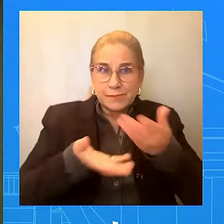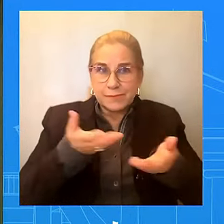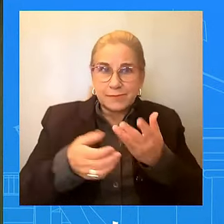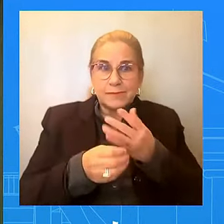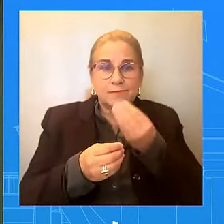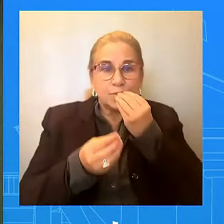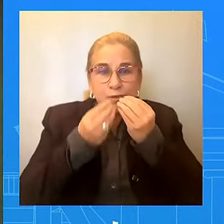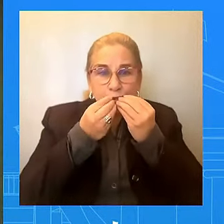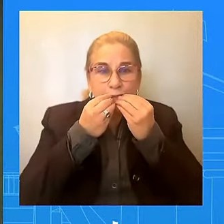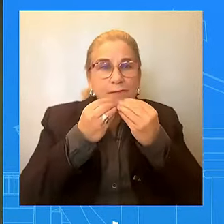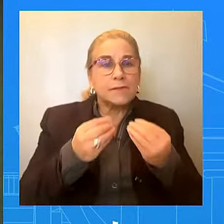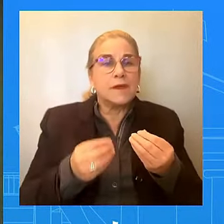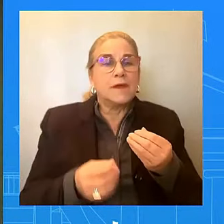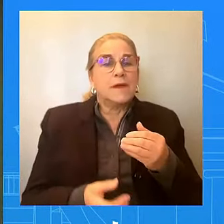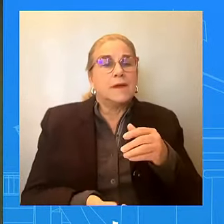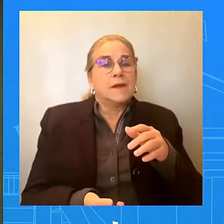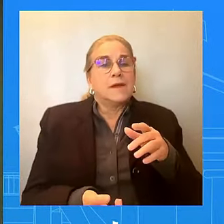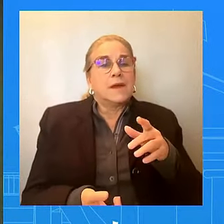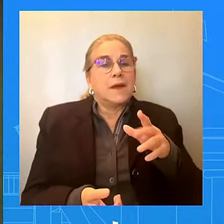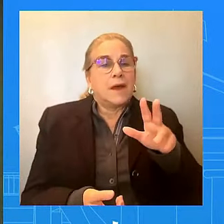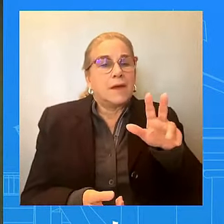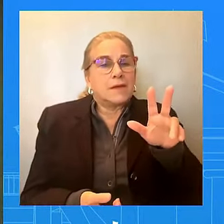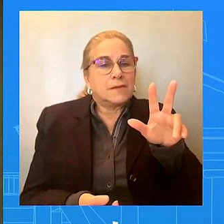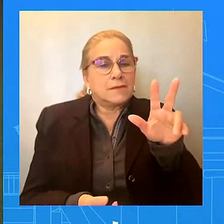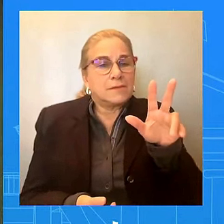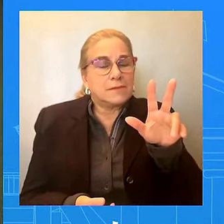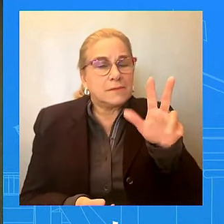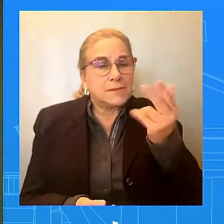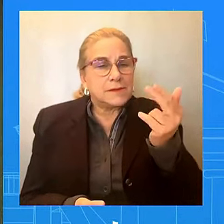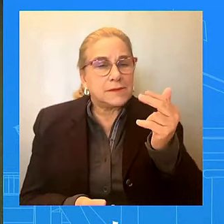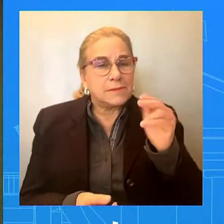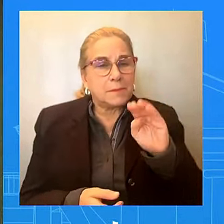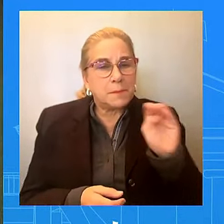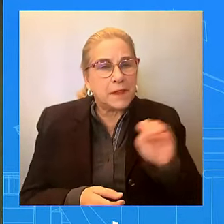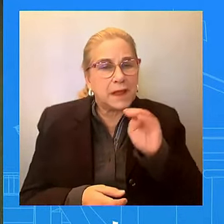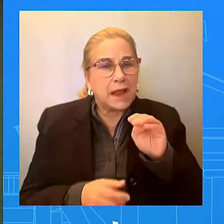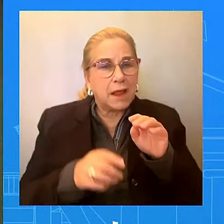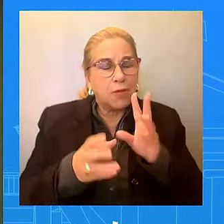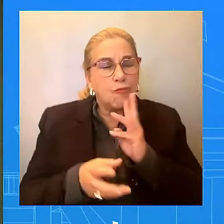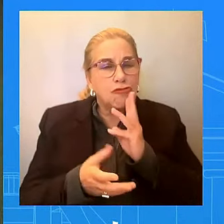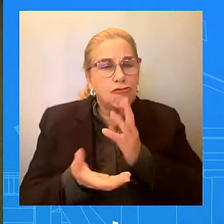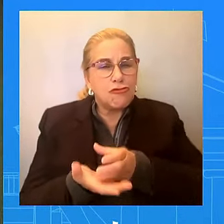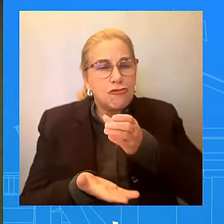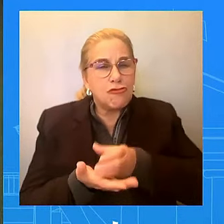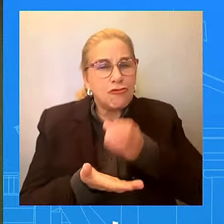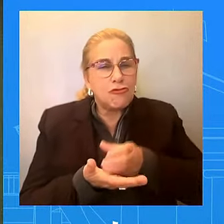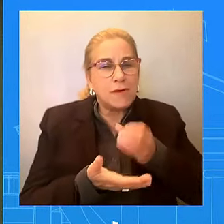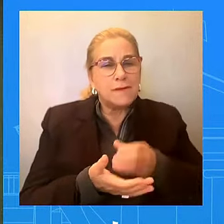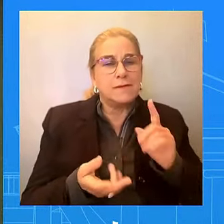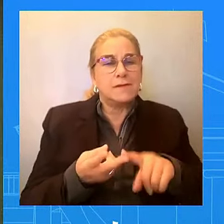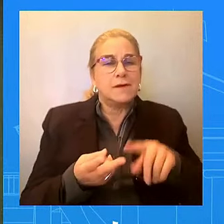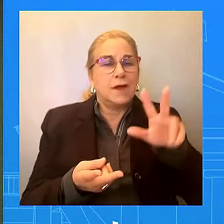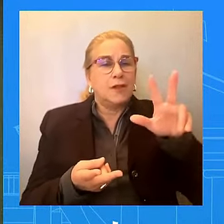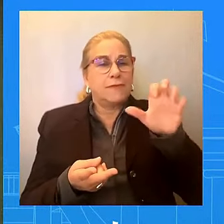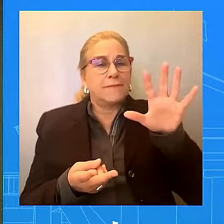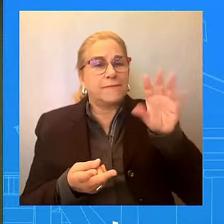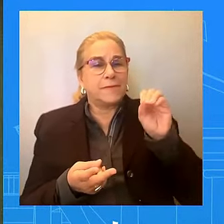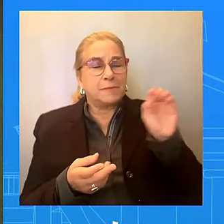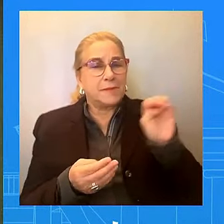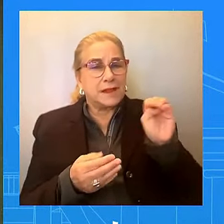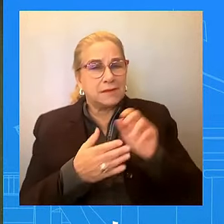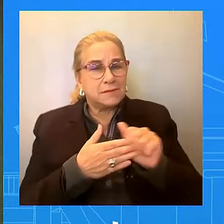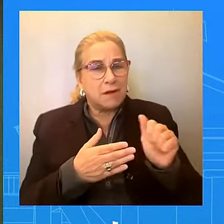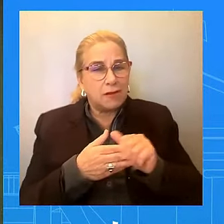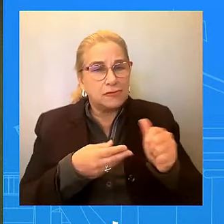out to Helene survivors, with millions more going out every day. All this and much